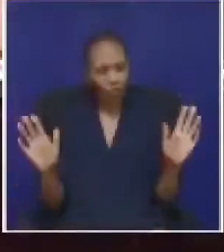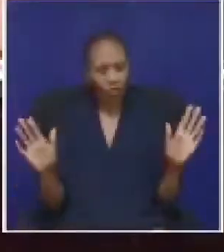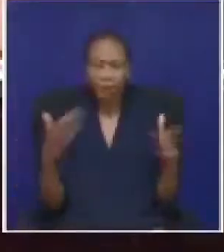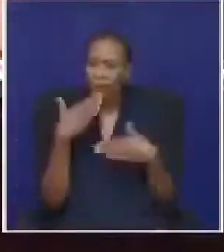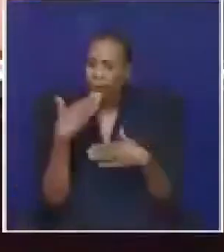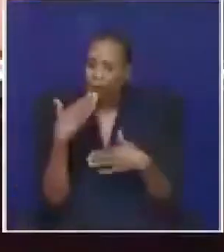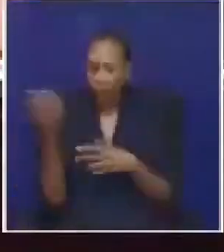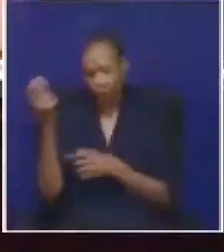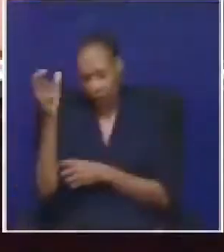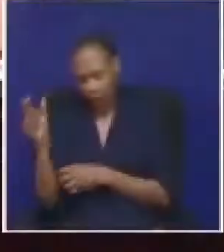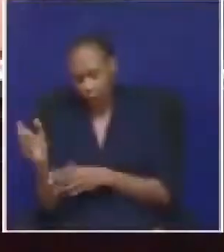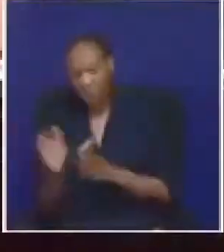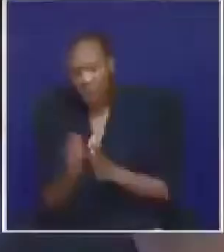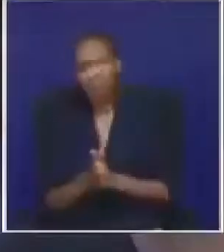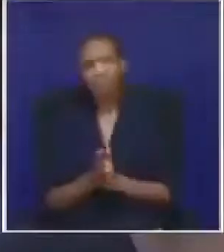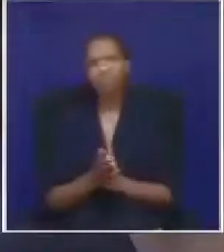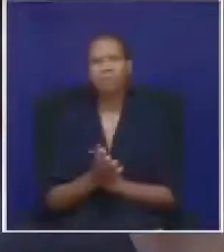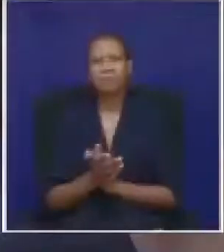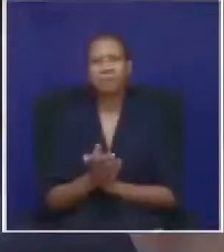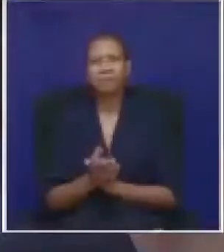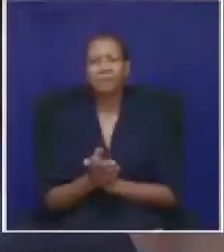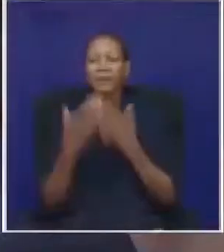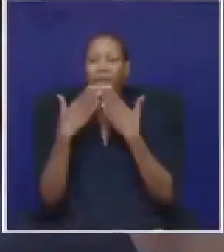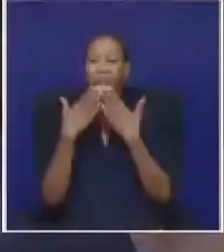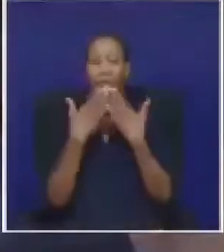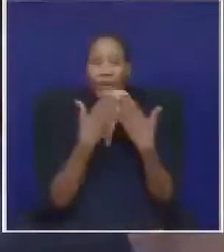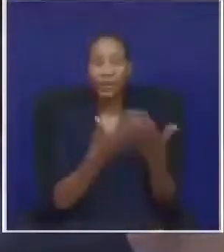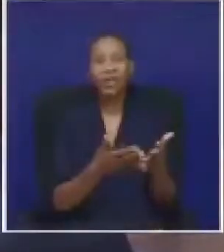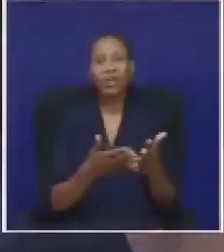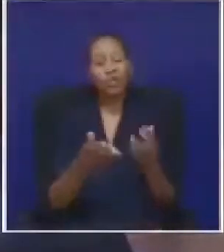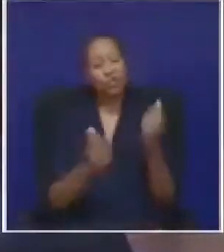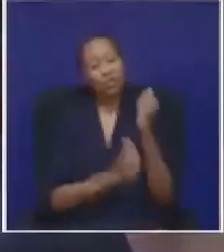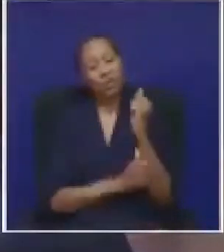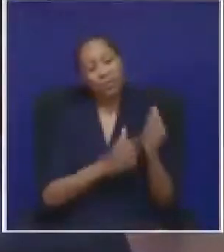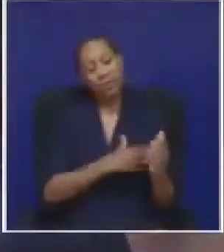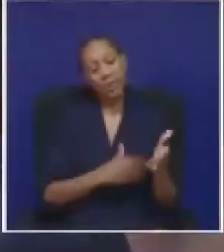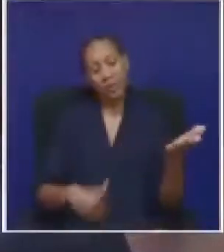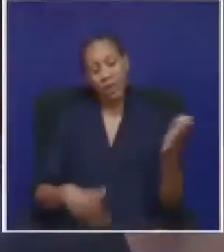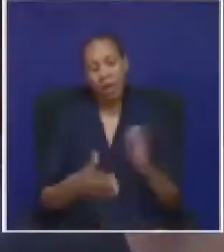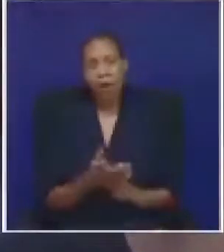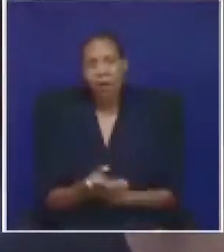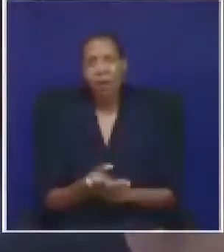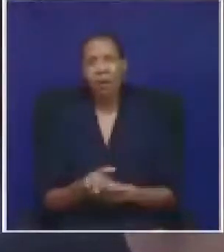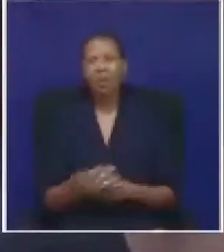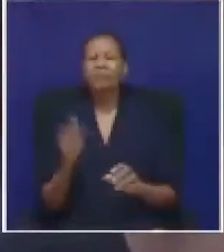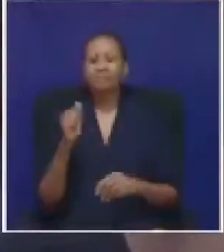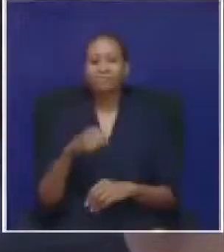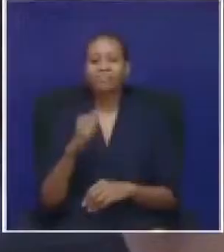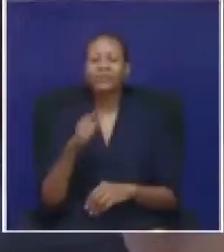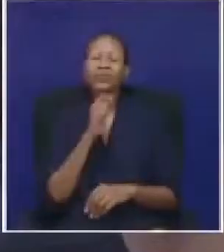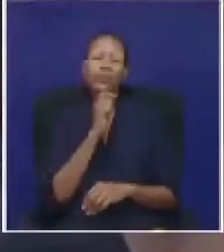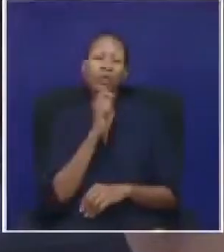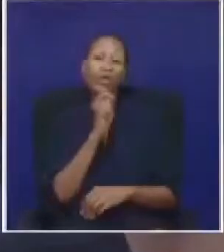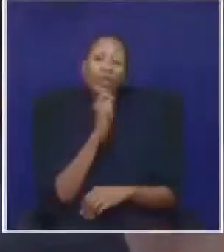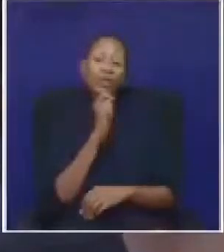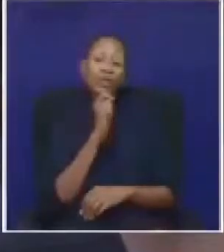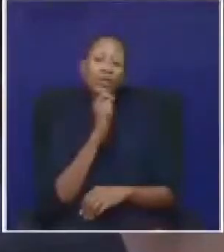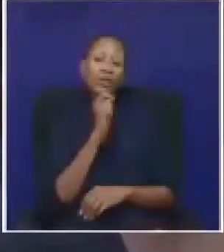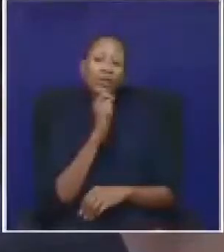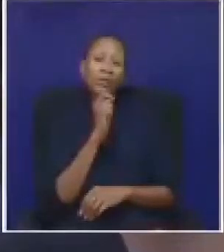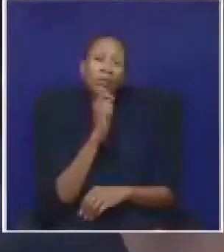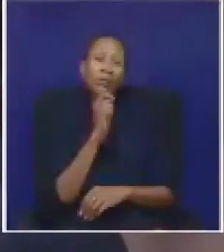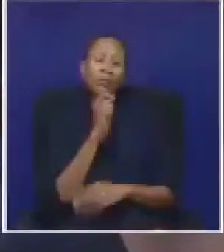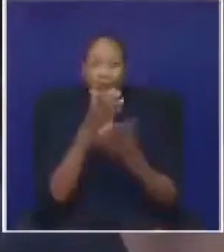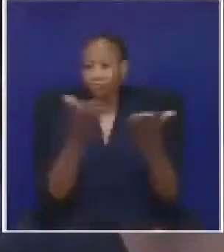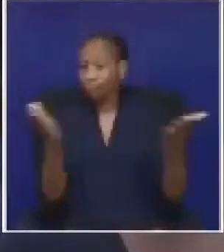much, Honorable Speaker. Thank you very much, Honorable Deputy President. Indeed, in the morning, for